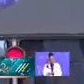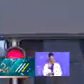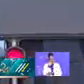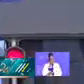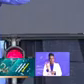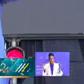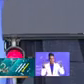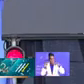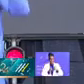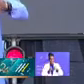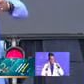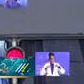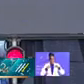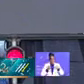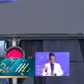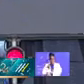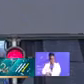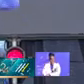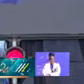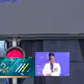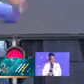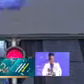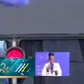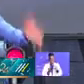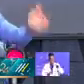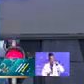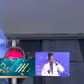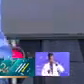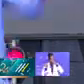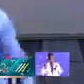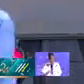Fest this is the day of